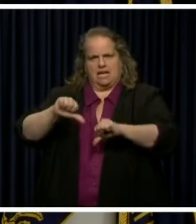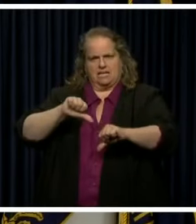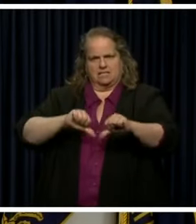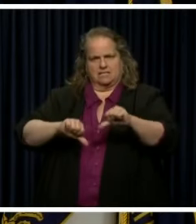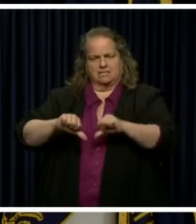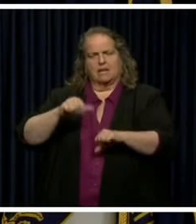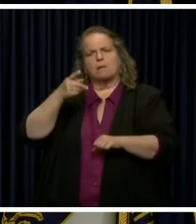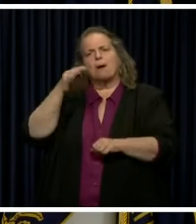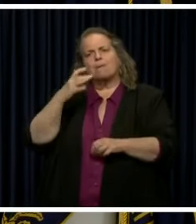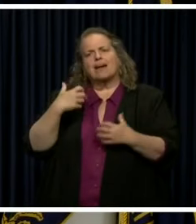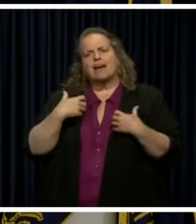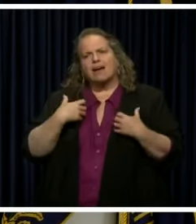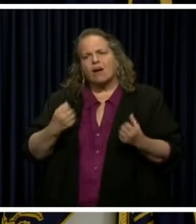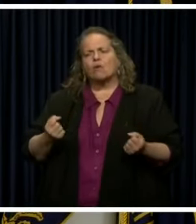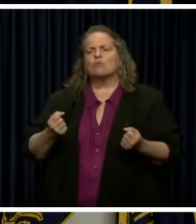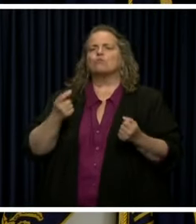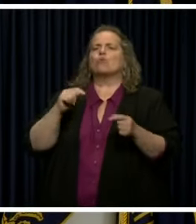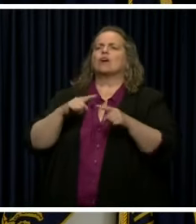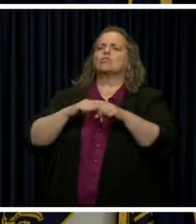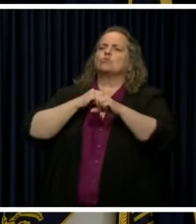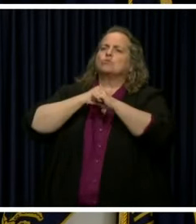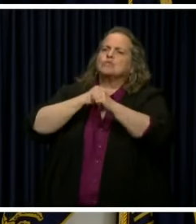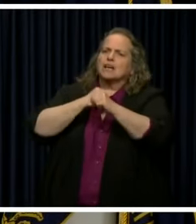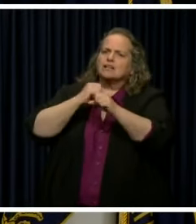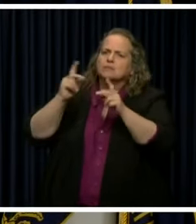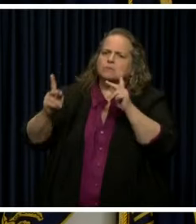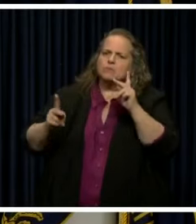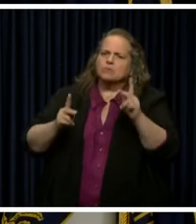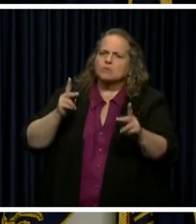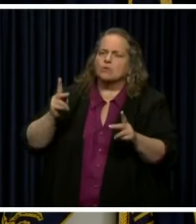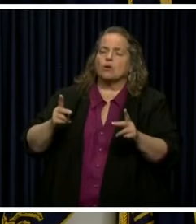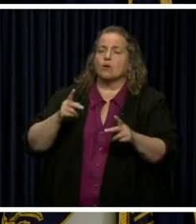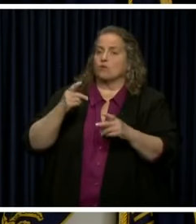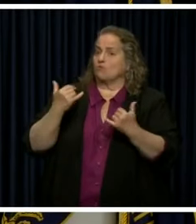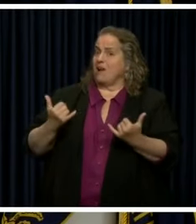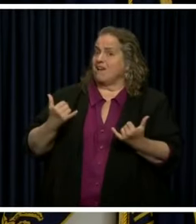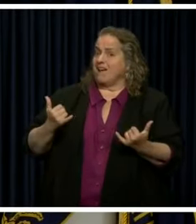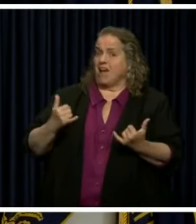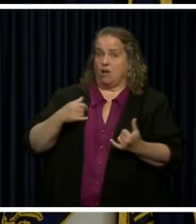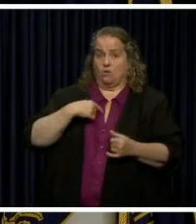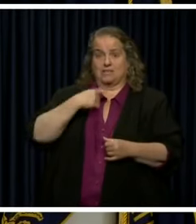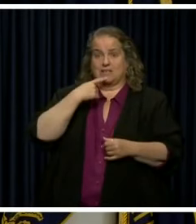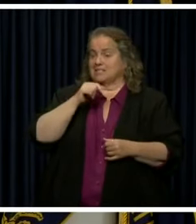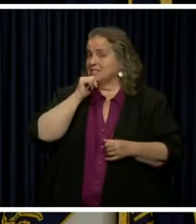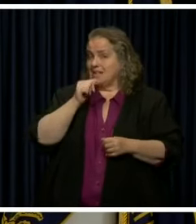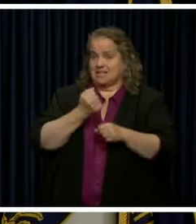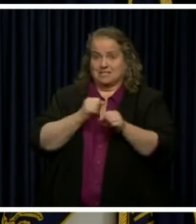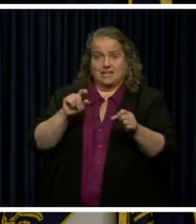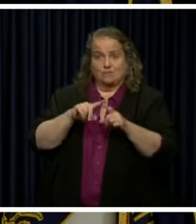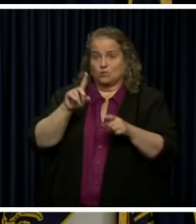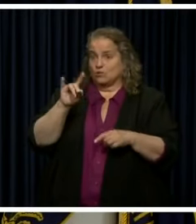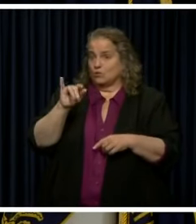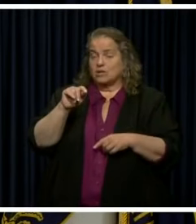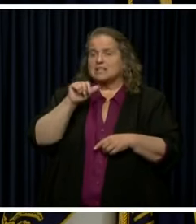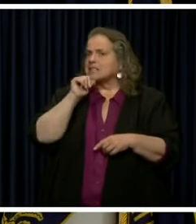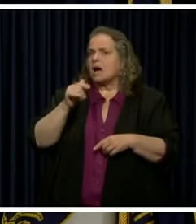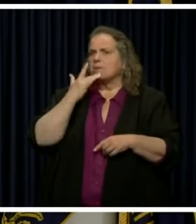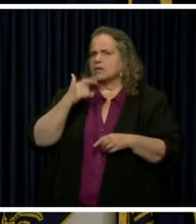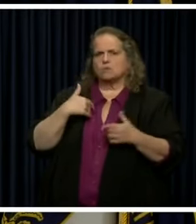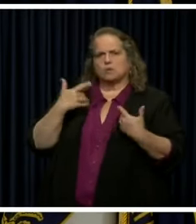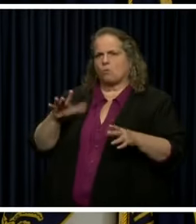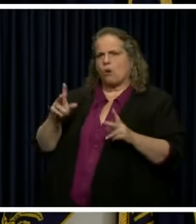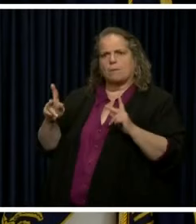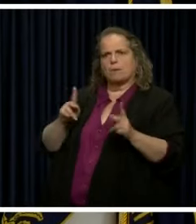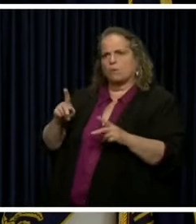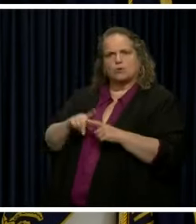health and trying to protect people. Anything right now that we're saying that it's not safe to do, it's not because we don't want people not doing it. I